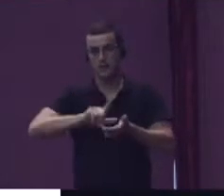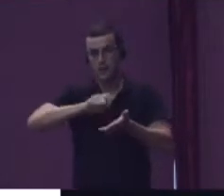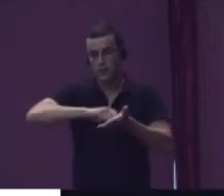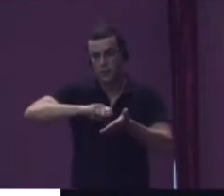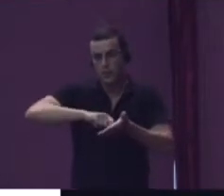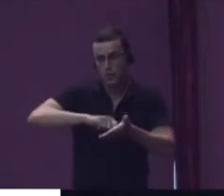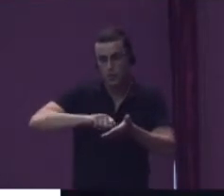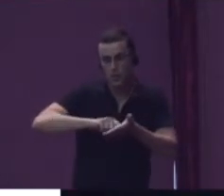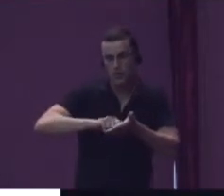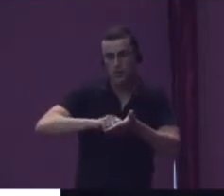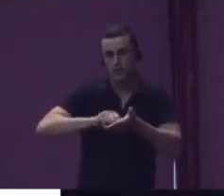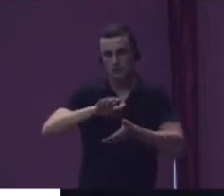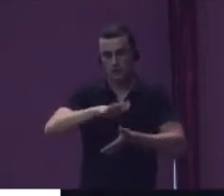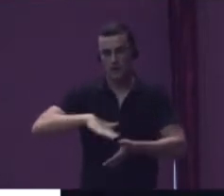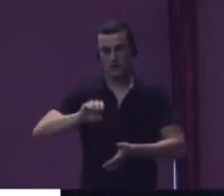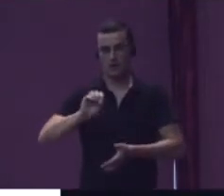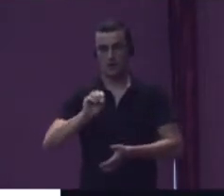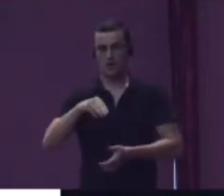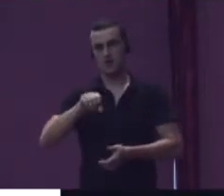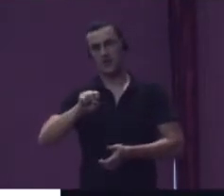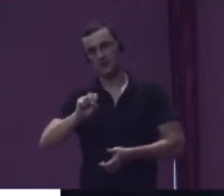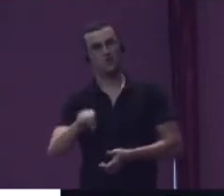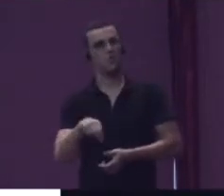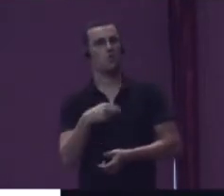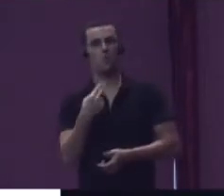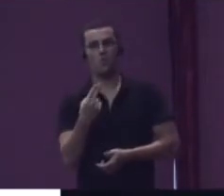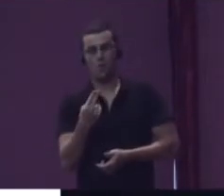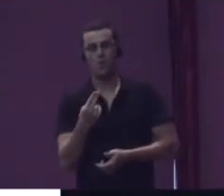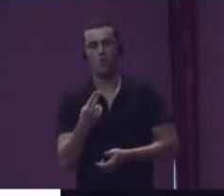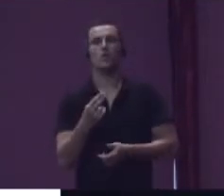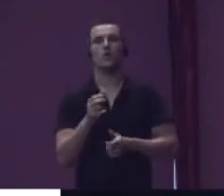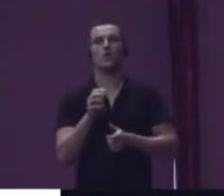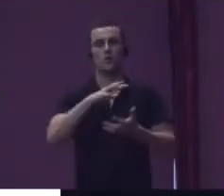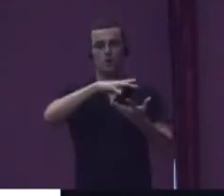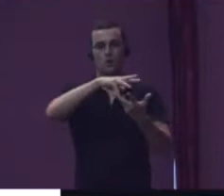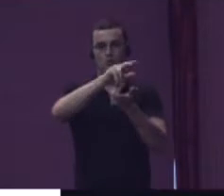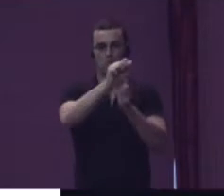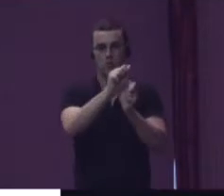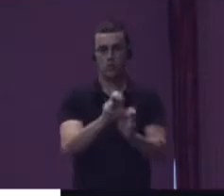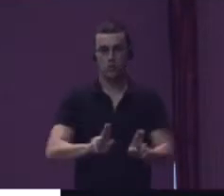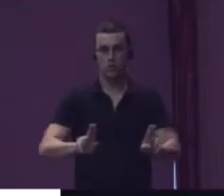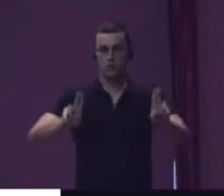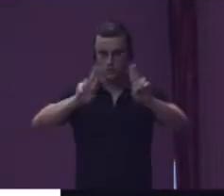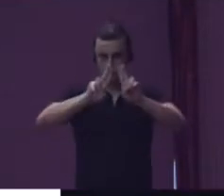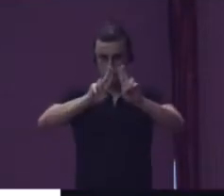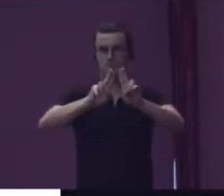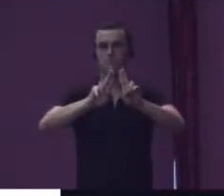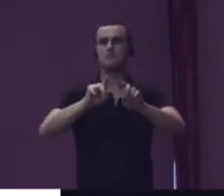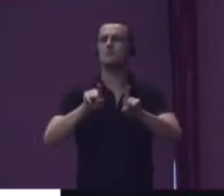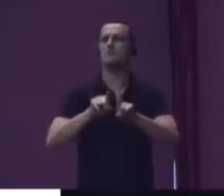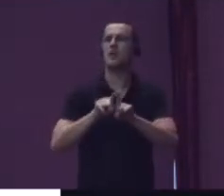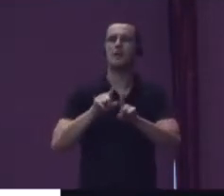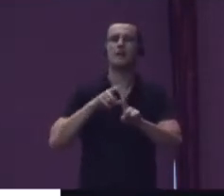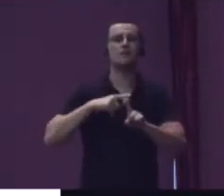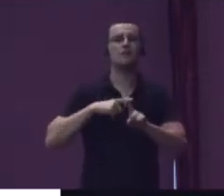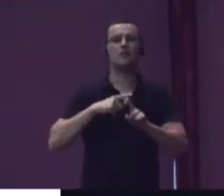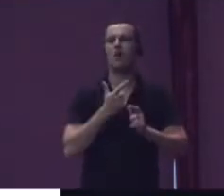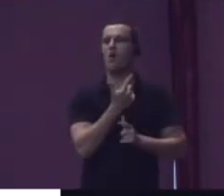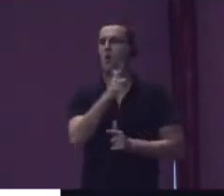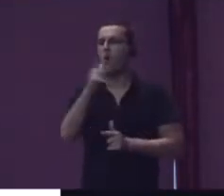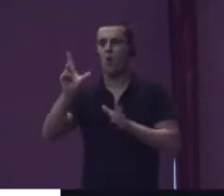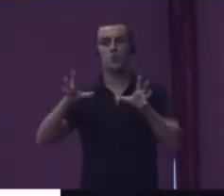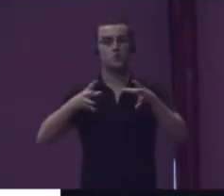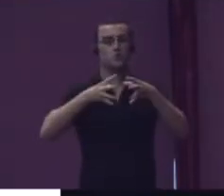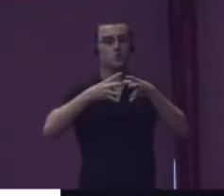UNICEF, from the Agency of International Development in the States, regard them